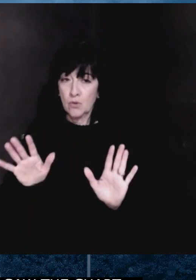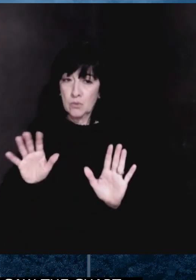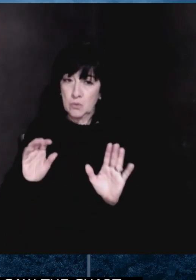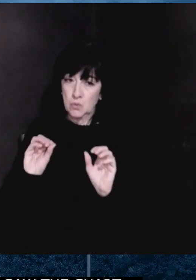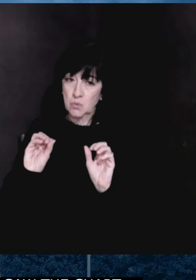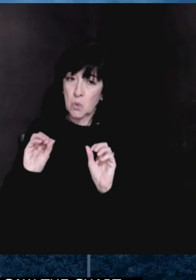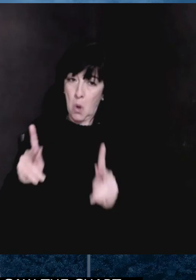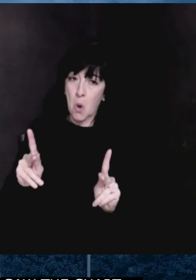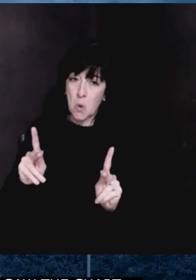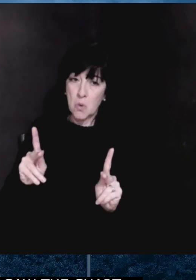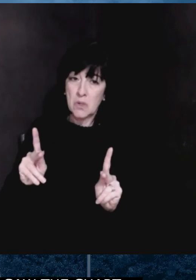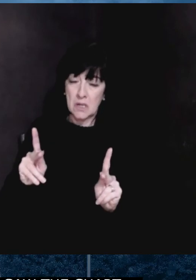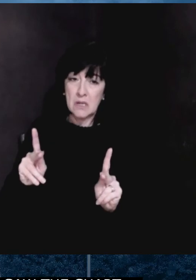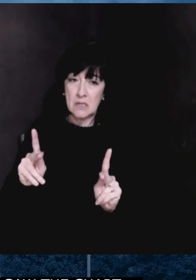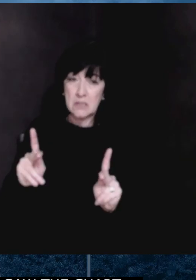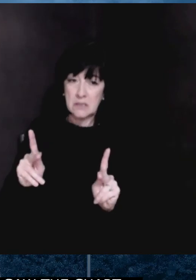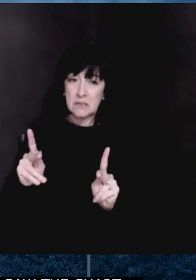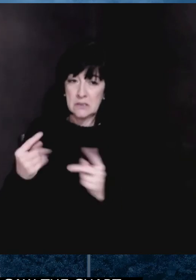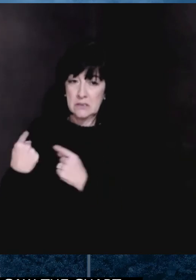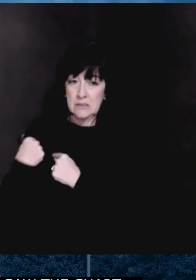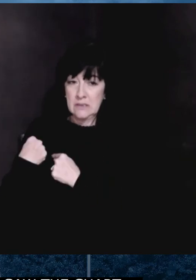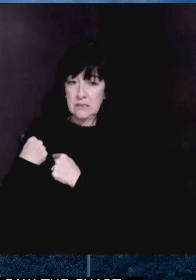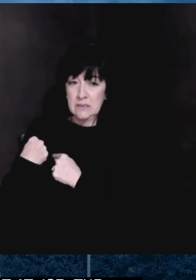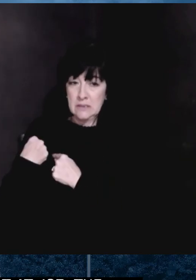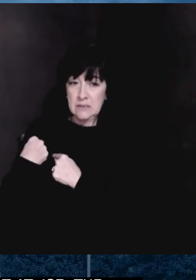consistent over the last